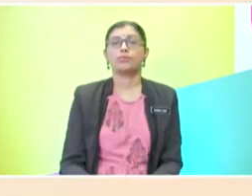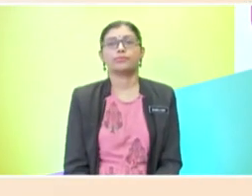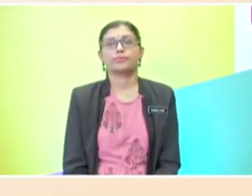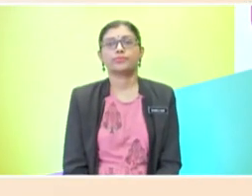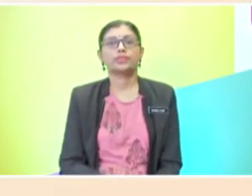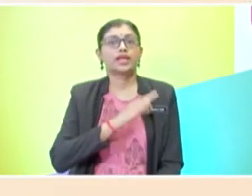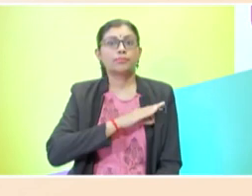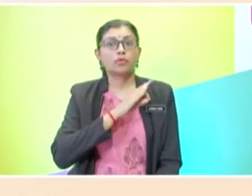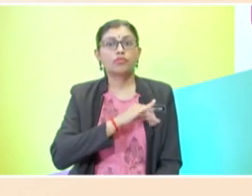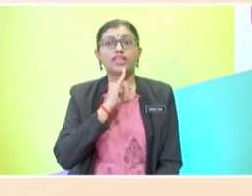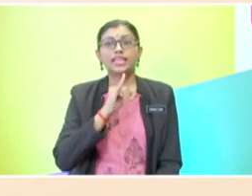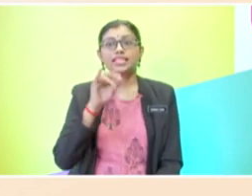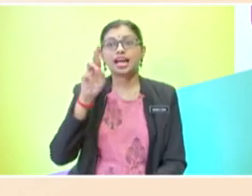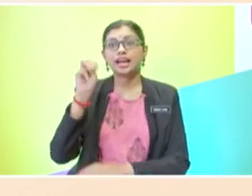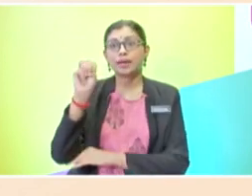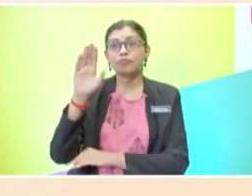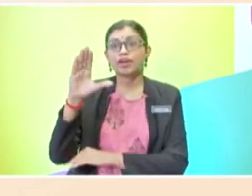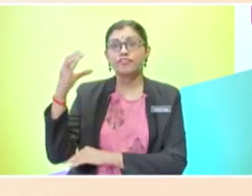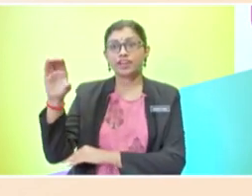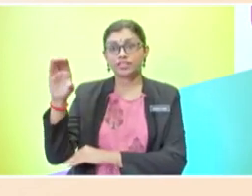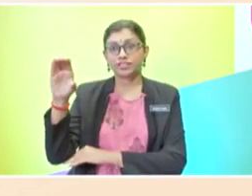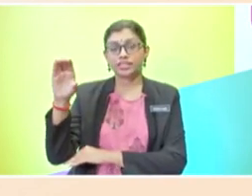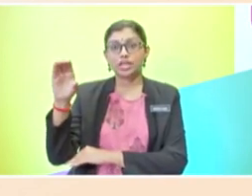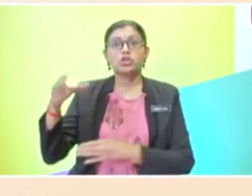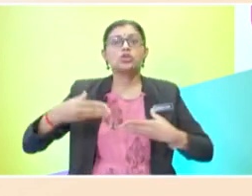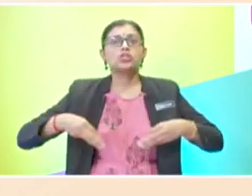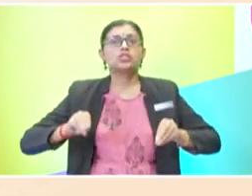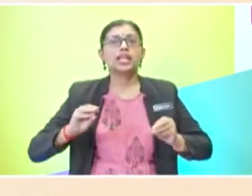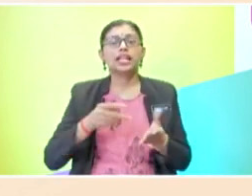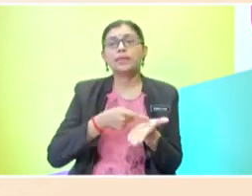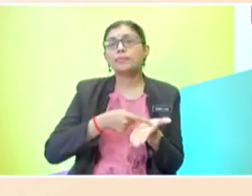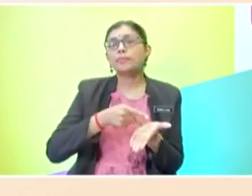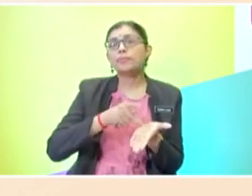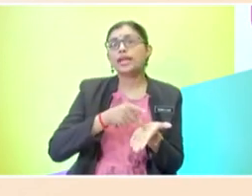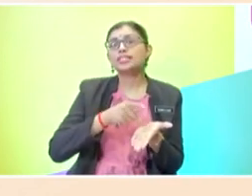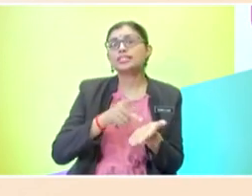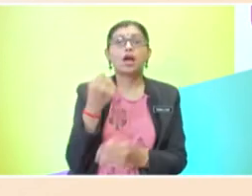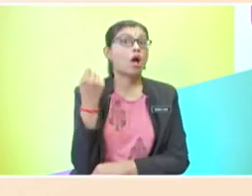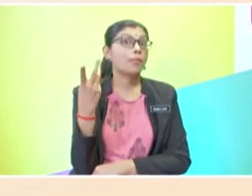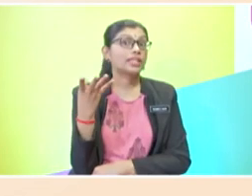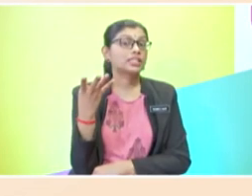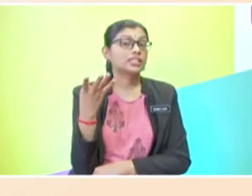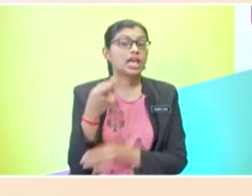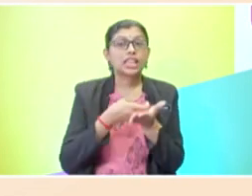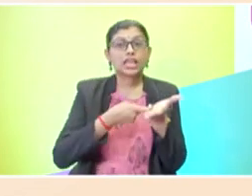is 500, right? How much is the selling price? And you see the cost price is? The